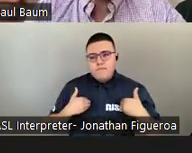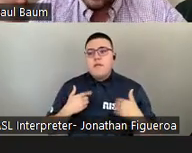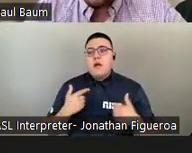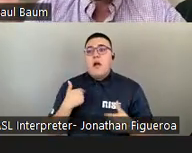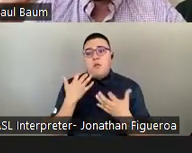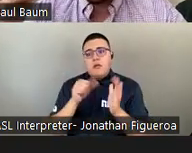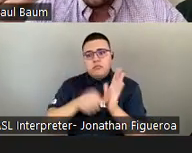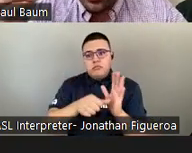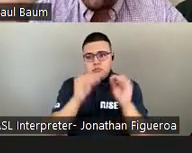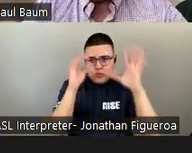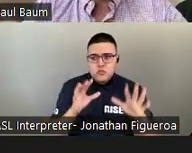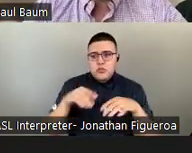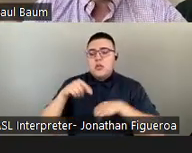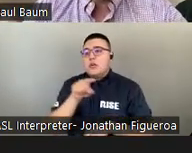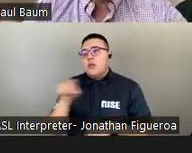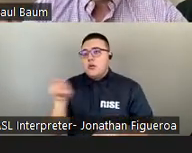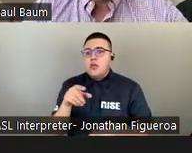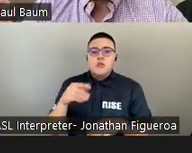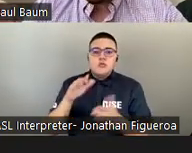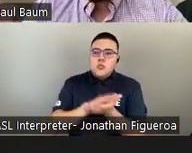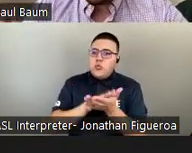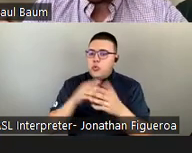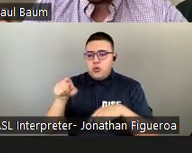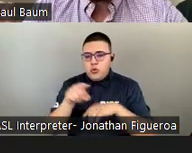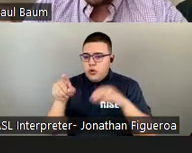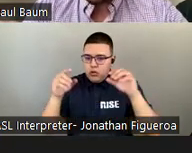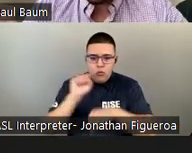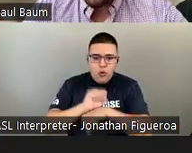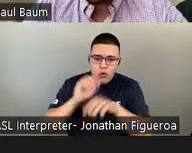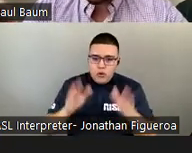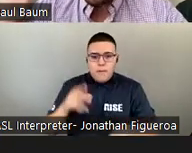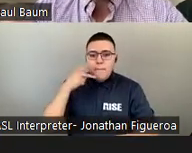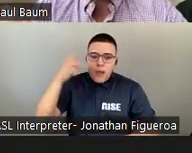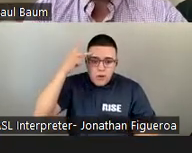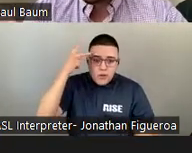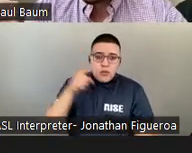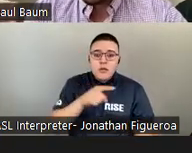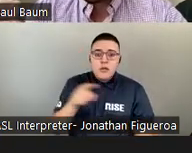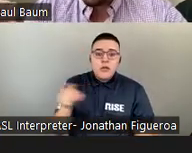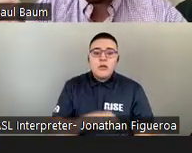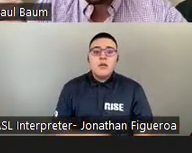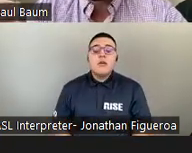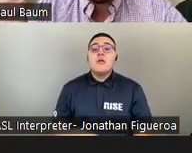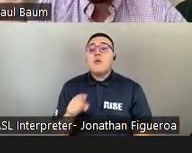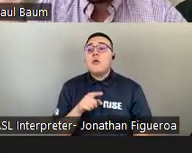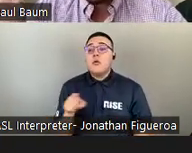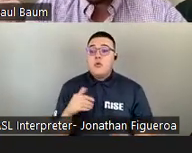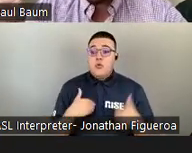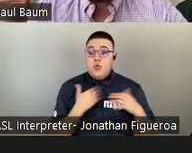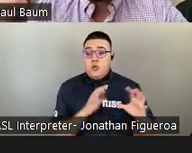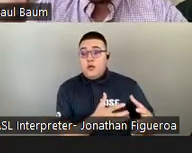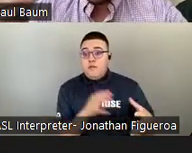teachers, educators, parents, your youth, many of them, as the statistics show,